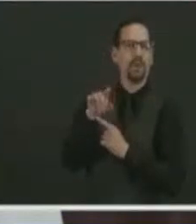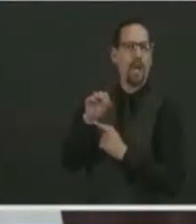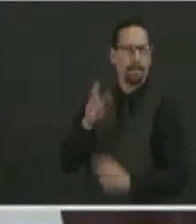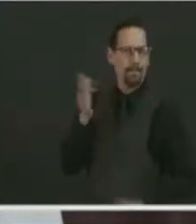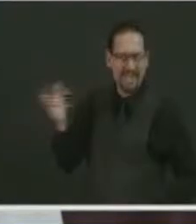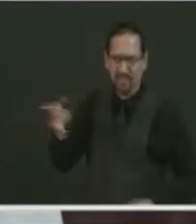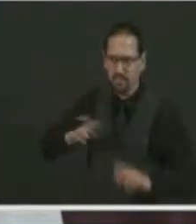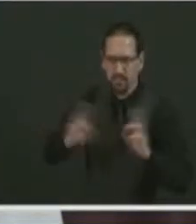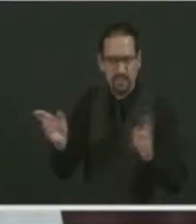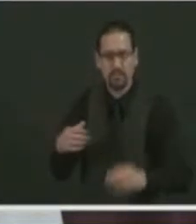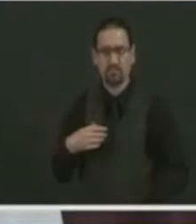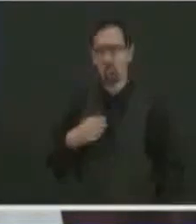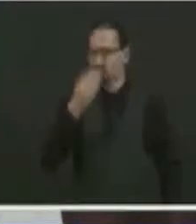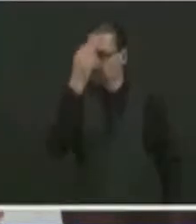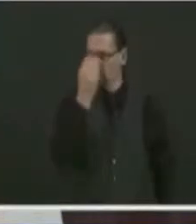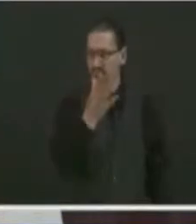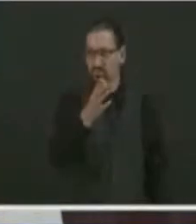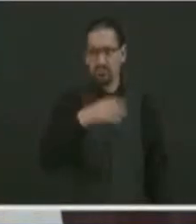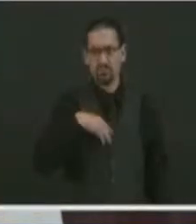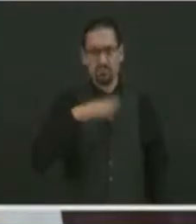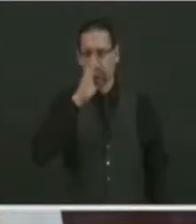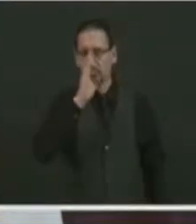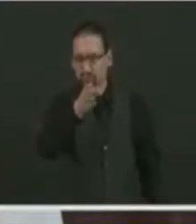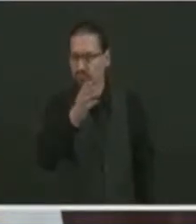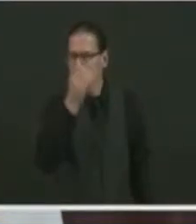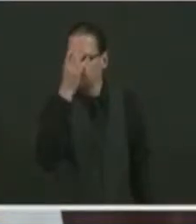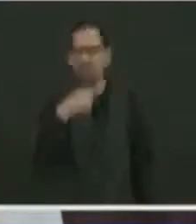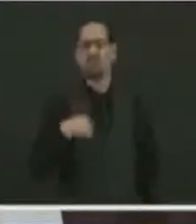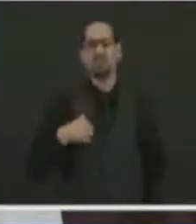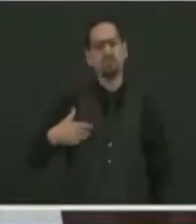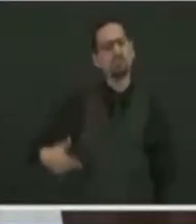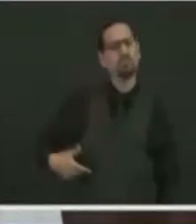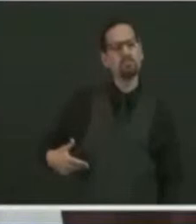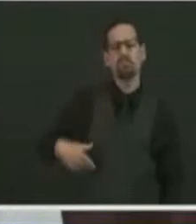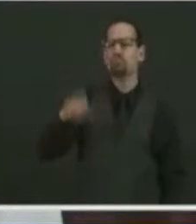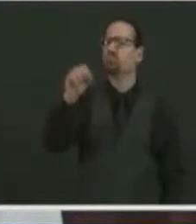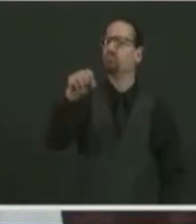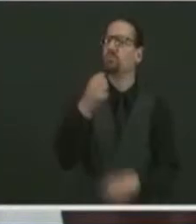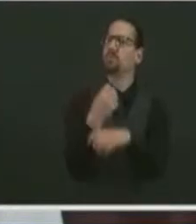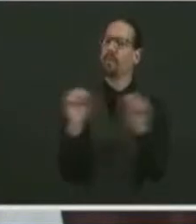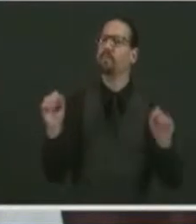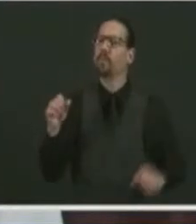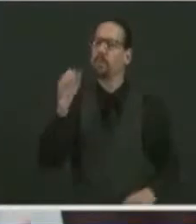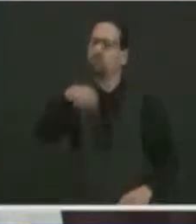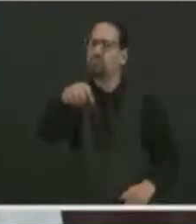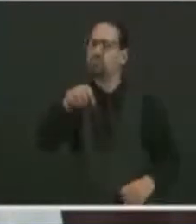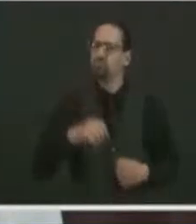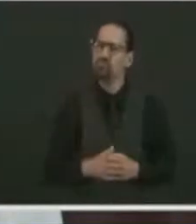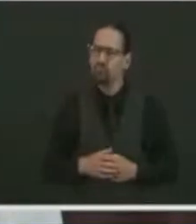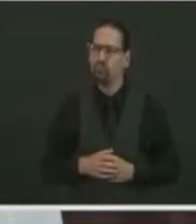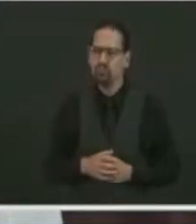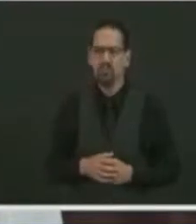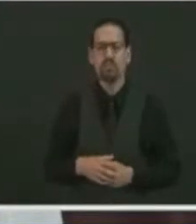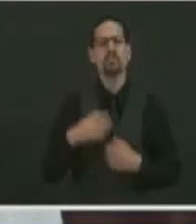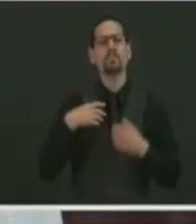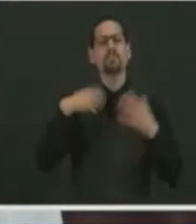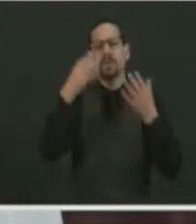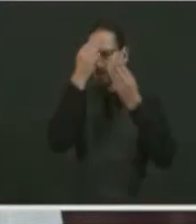this. Now, I want to say this. Rhode Island is ahead of our